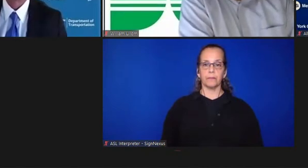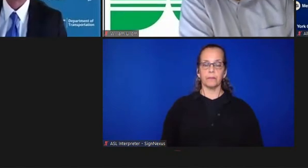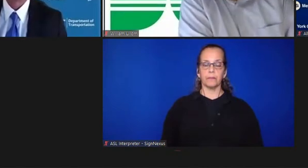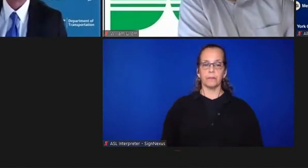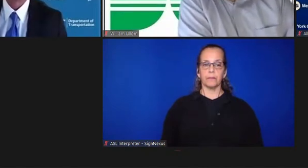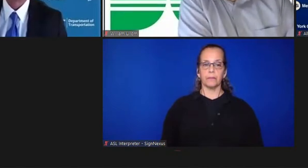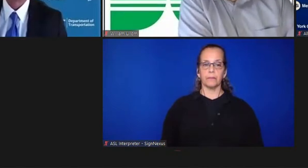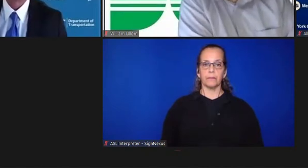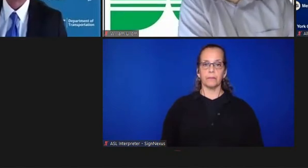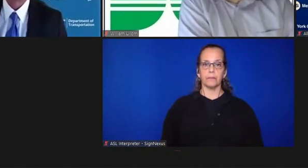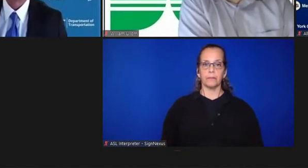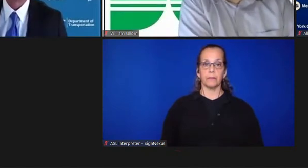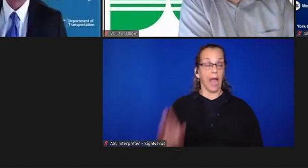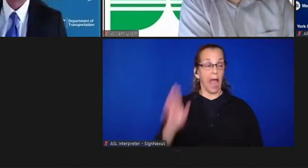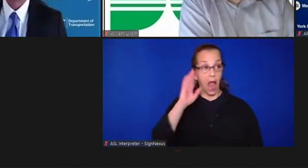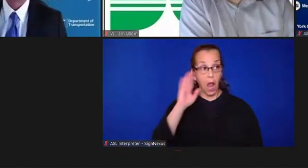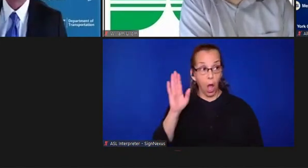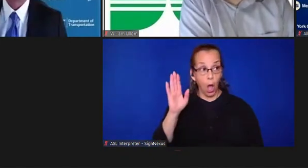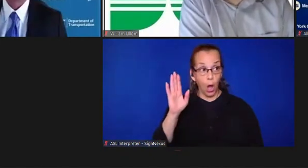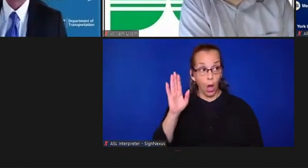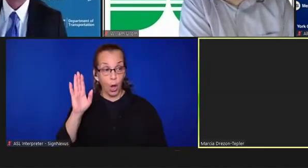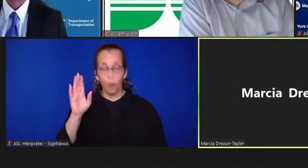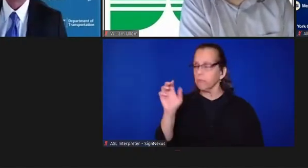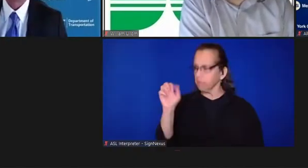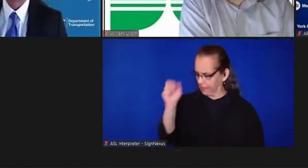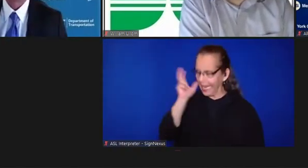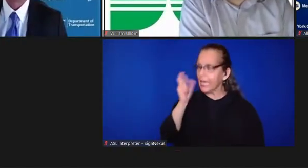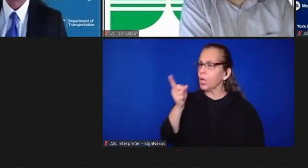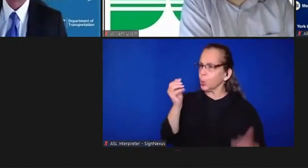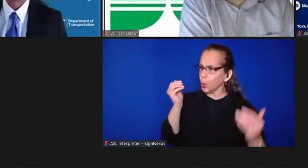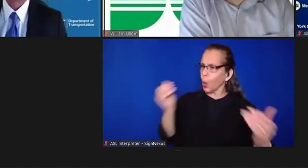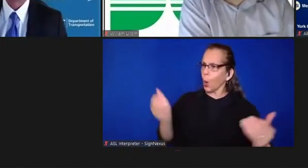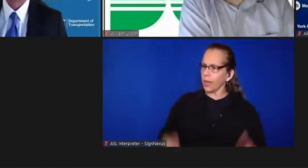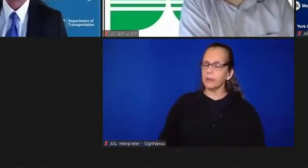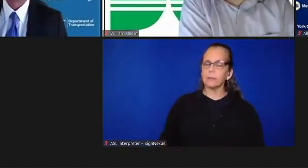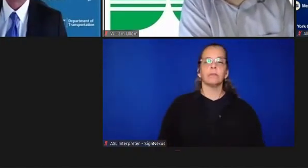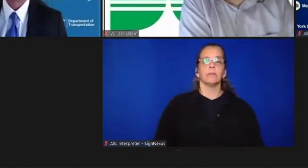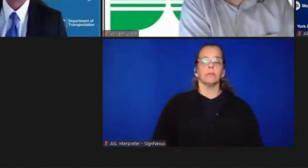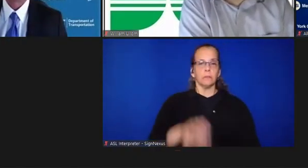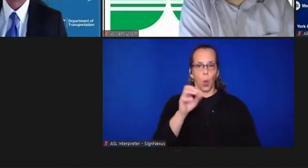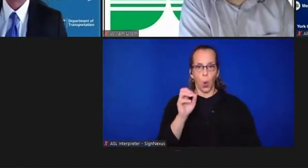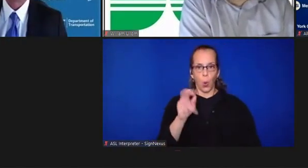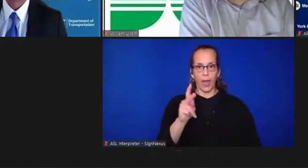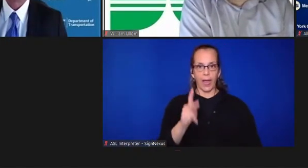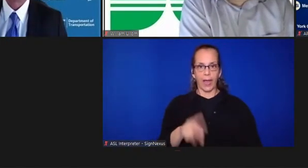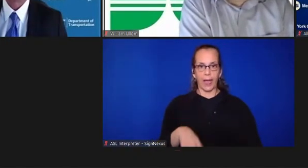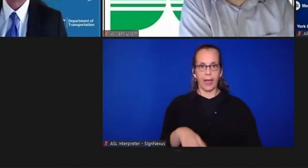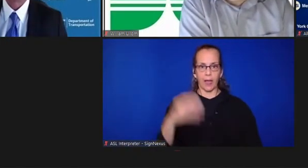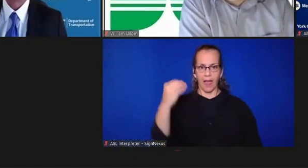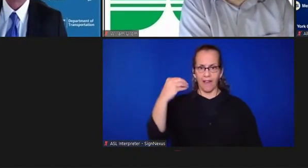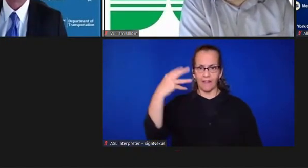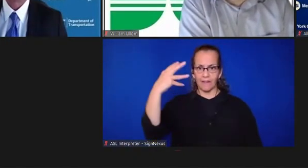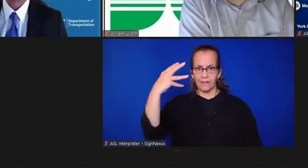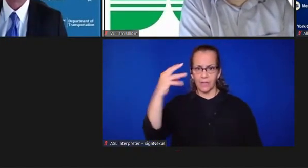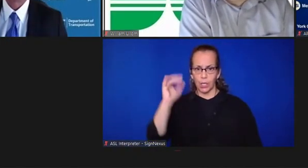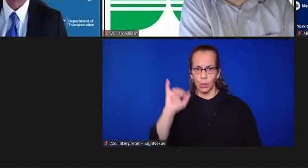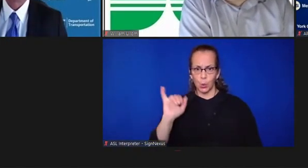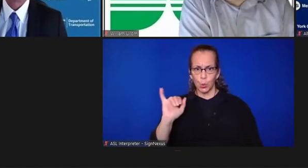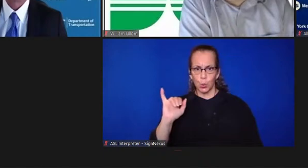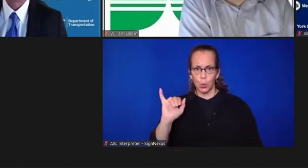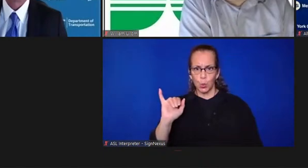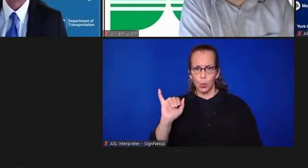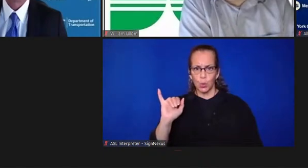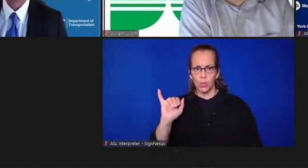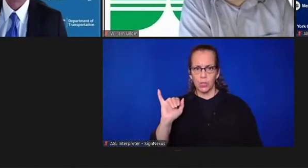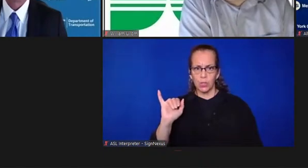hello we can hear you okay I hope you have the video too uh